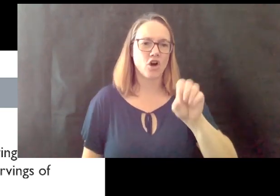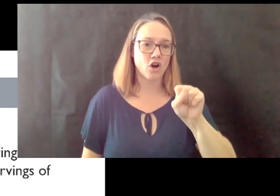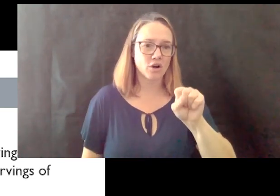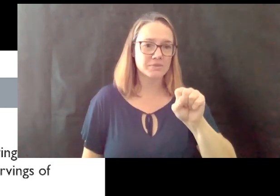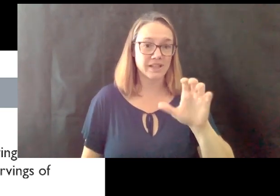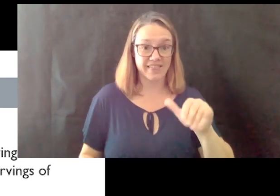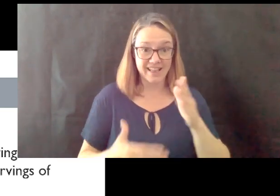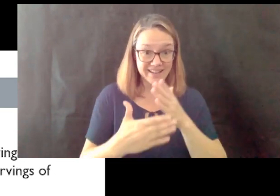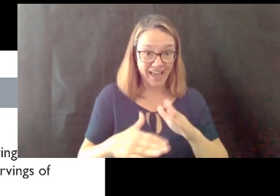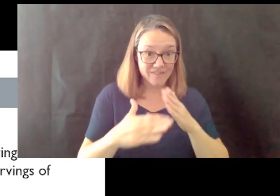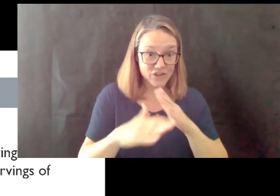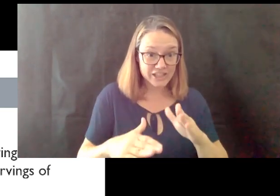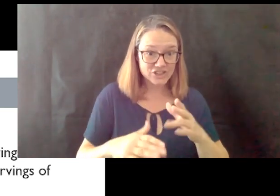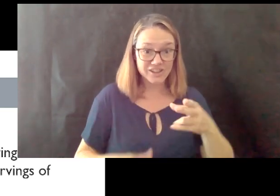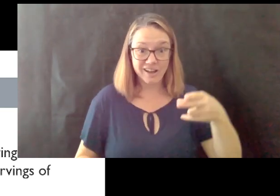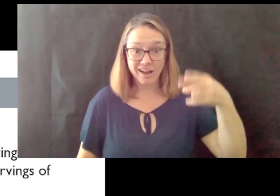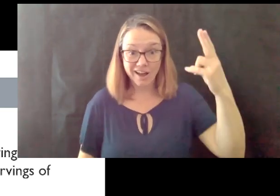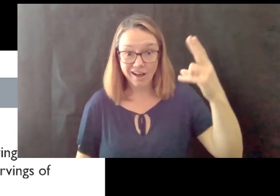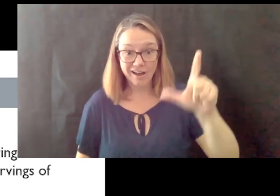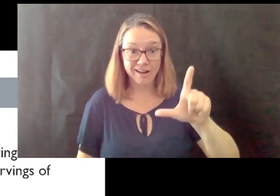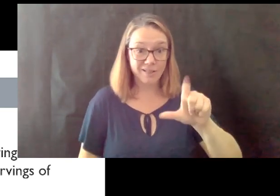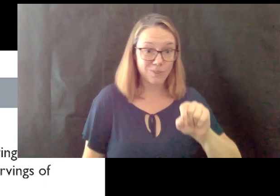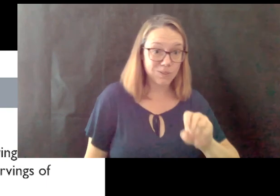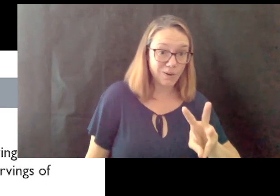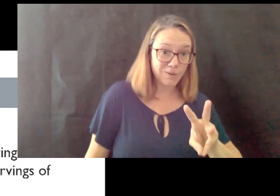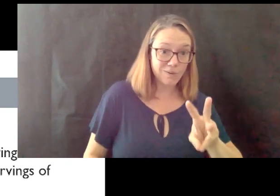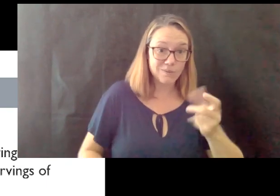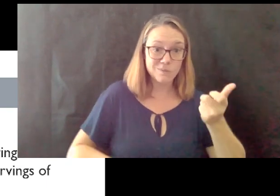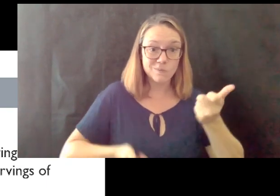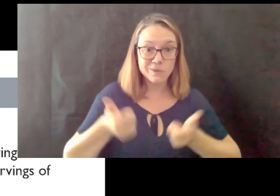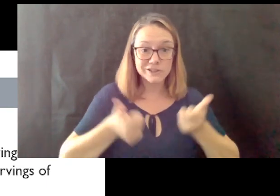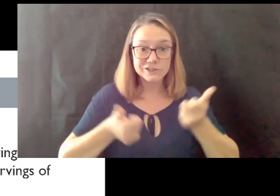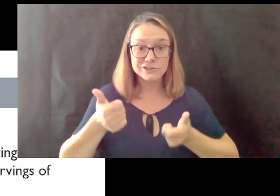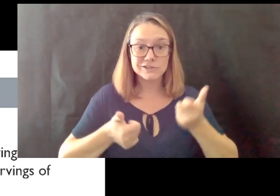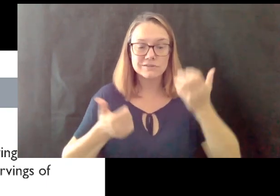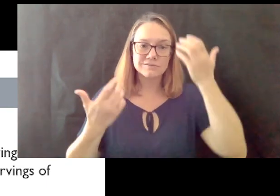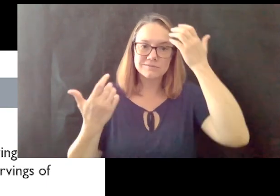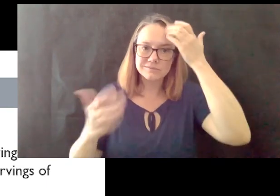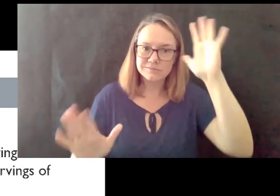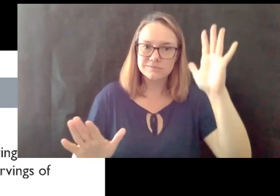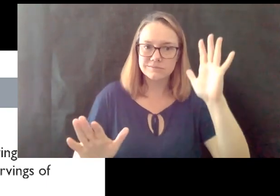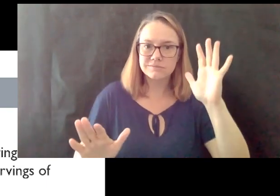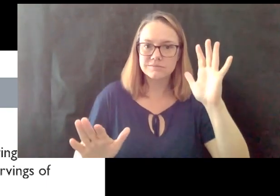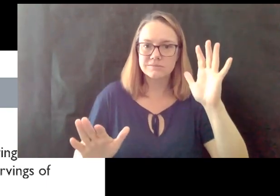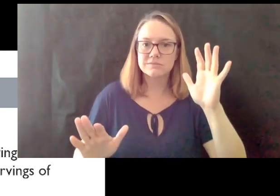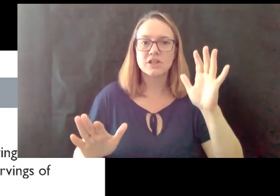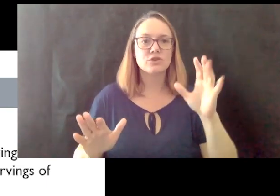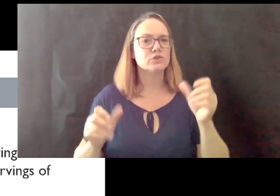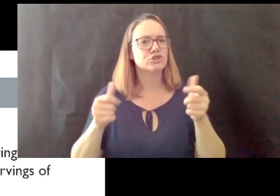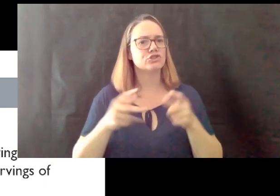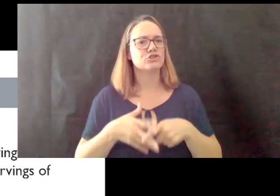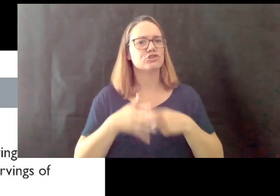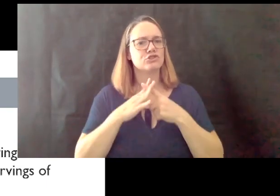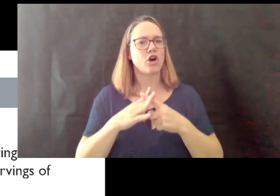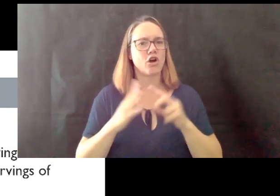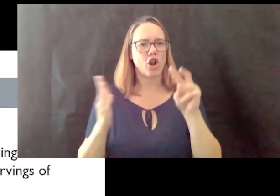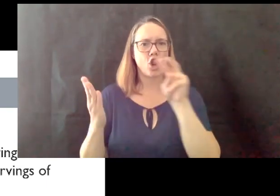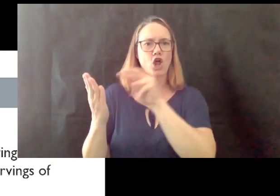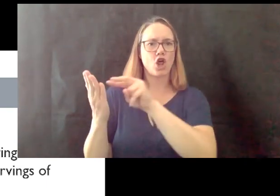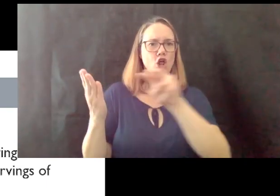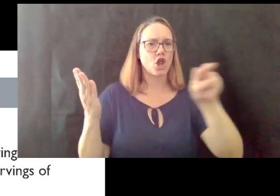grams of carbohydrates. Is that average? Is it high? Is it low? Well, you don't know until you start looking at a